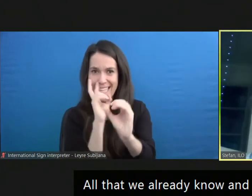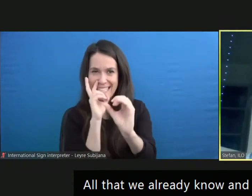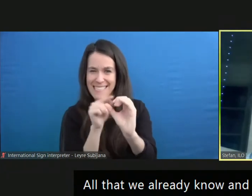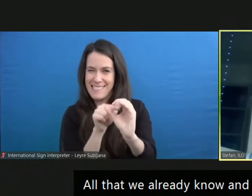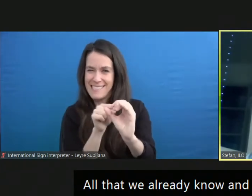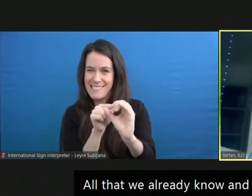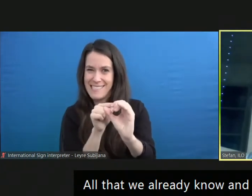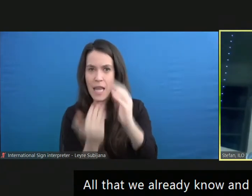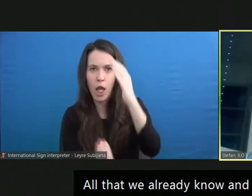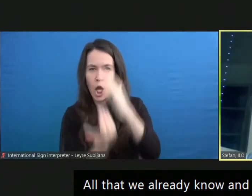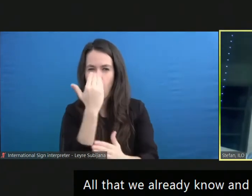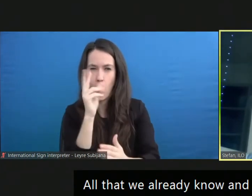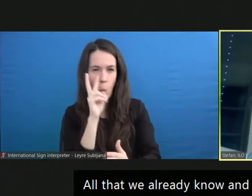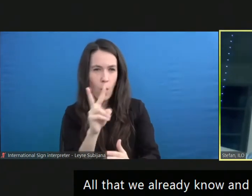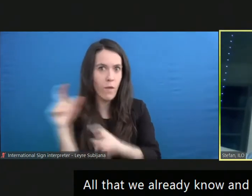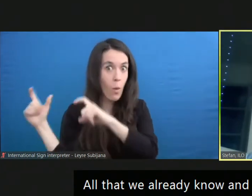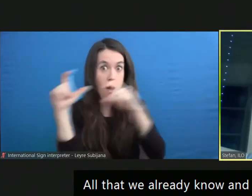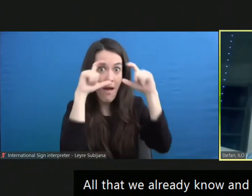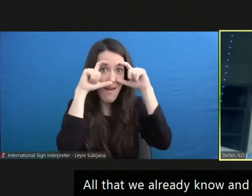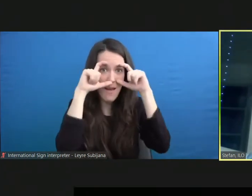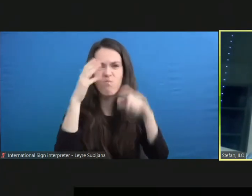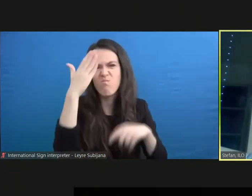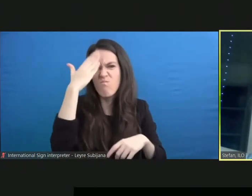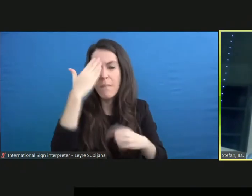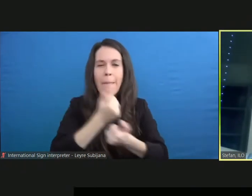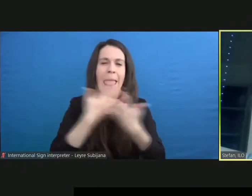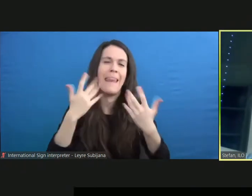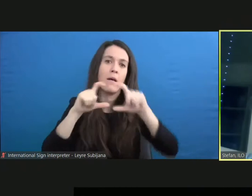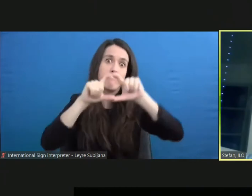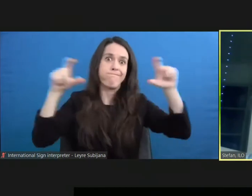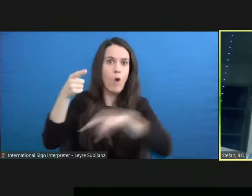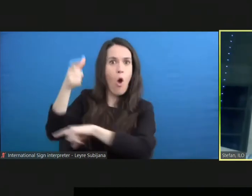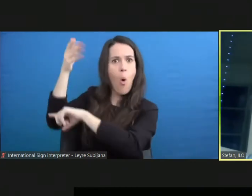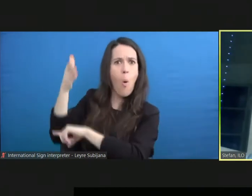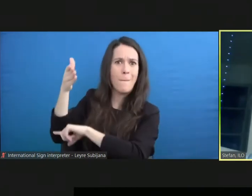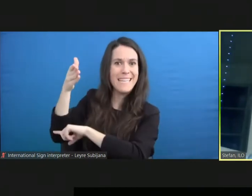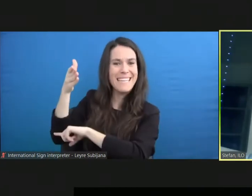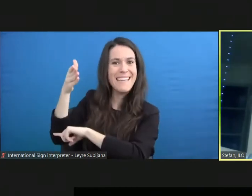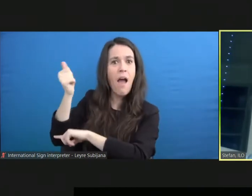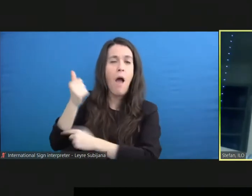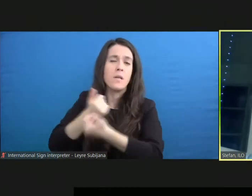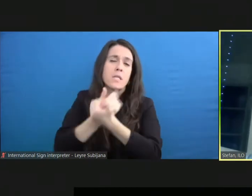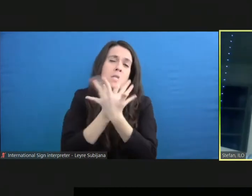at a new angle. As you know, many large companies, in view of the very high number of